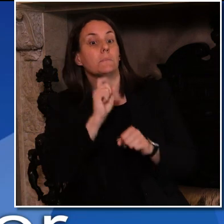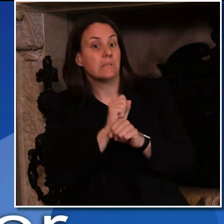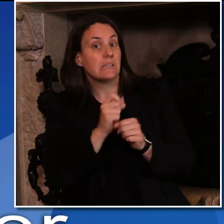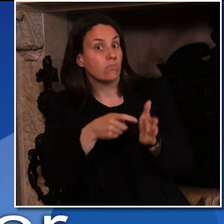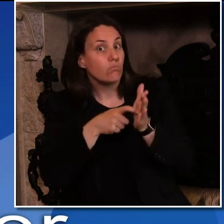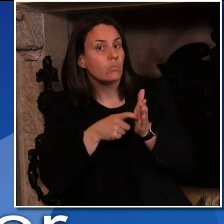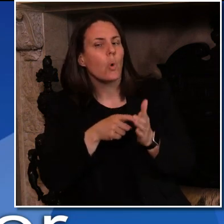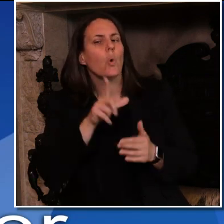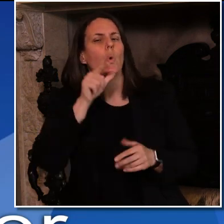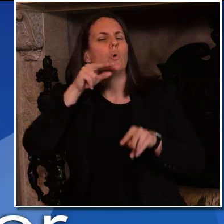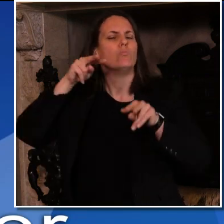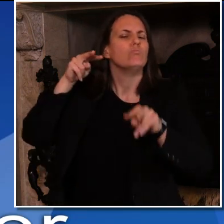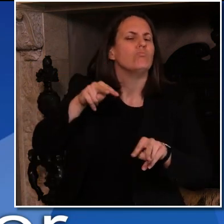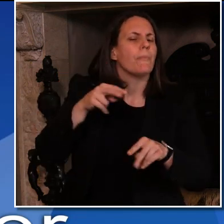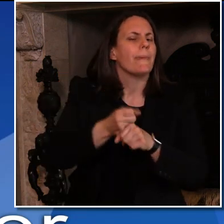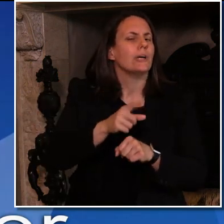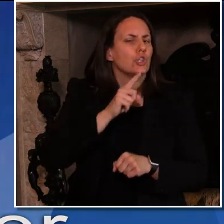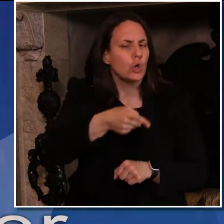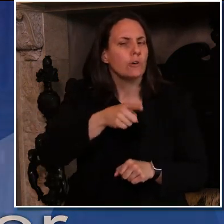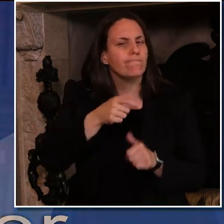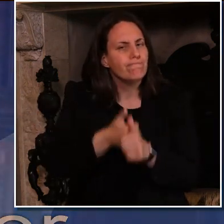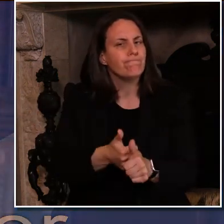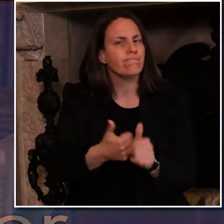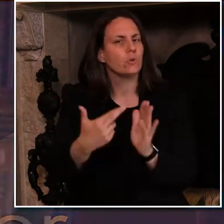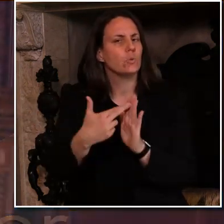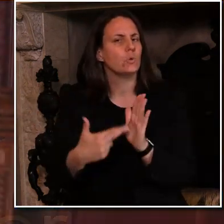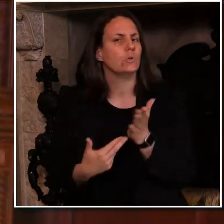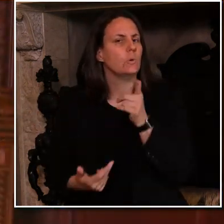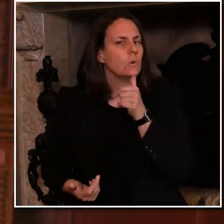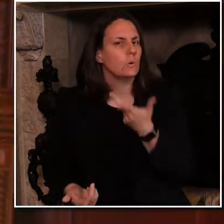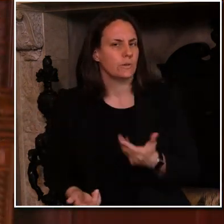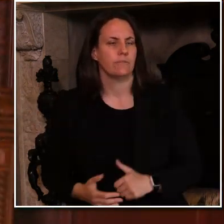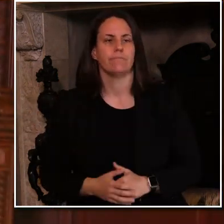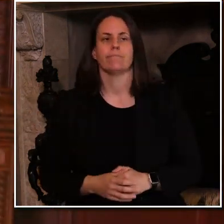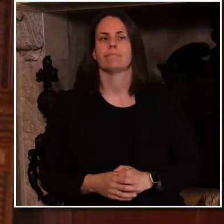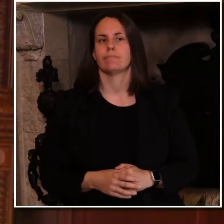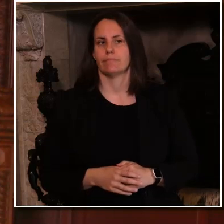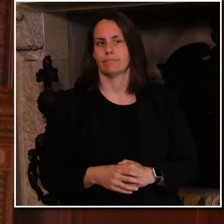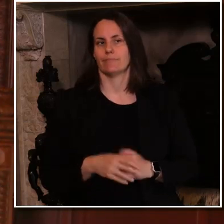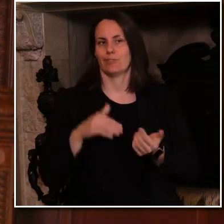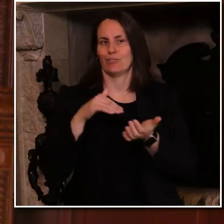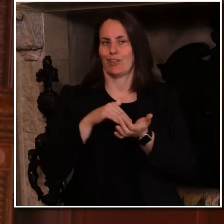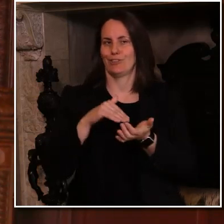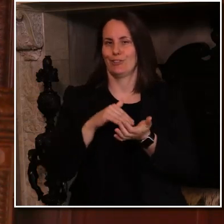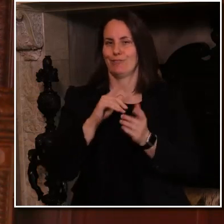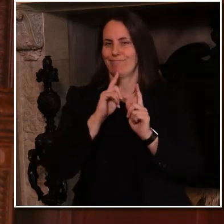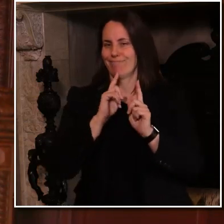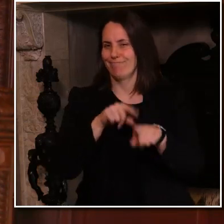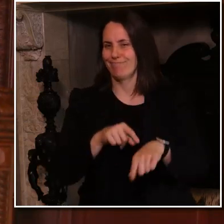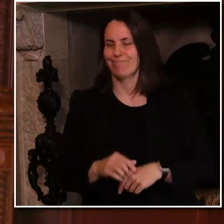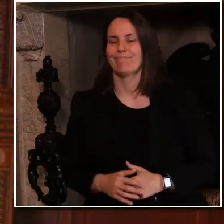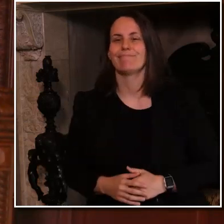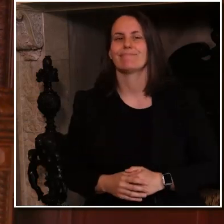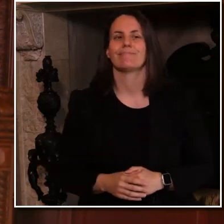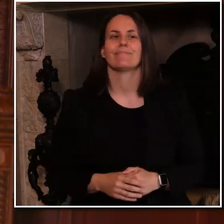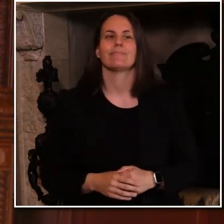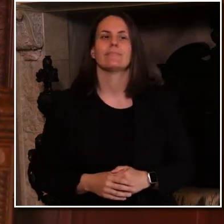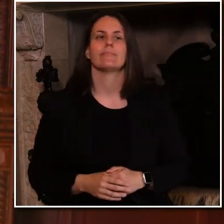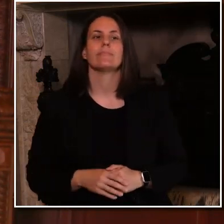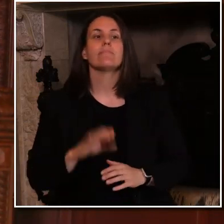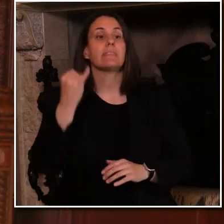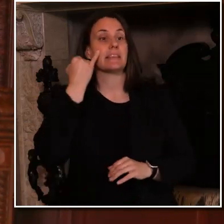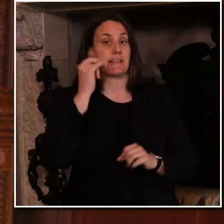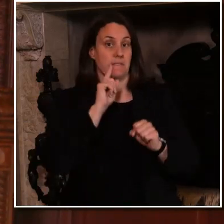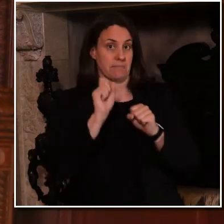So this is Ryan Westergaard with the Division of Public Health. If someone does test positive for COVID-19,